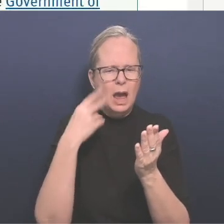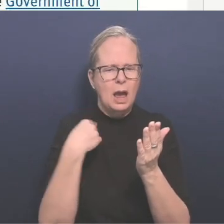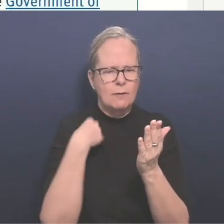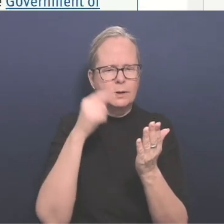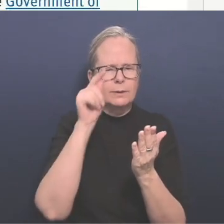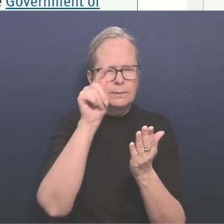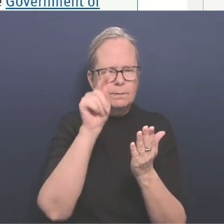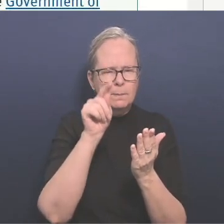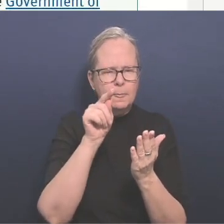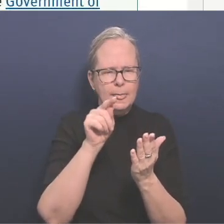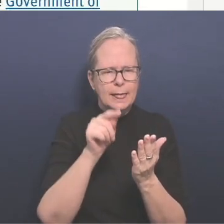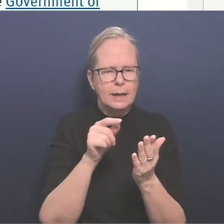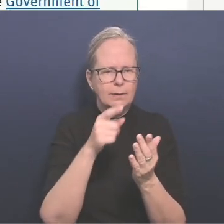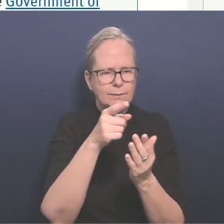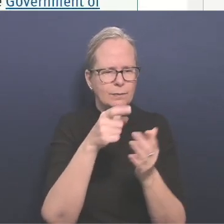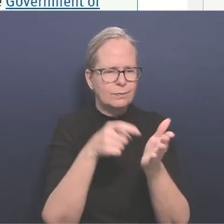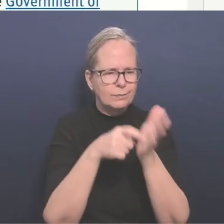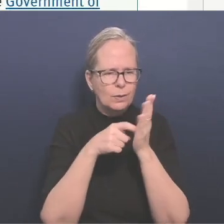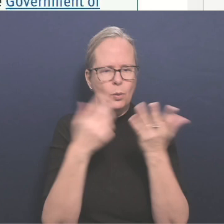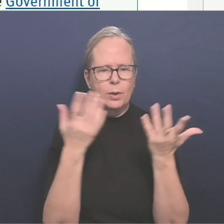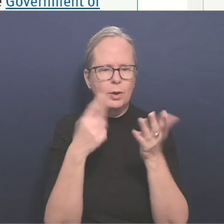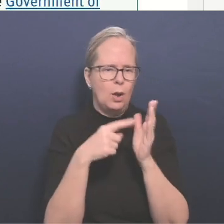yourself can have copies.